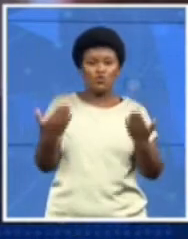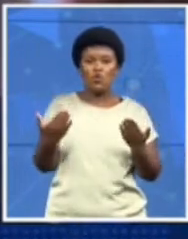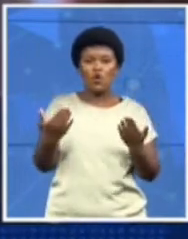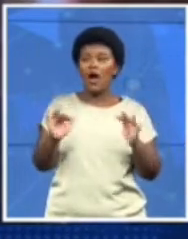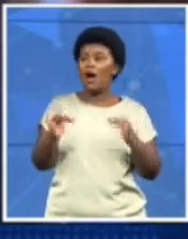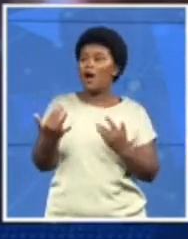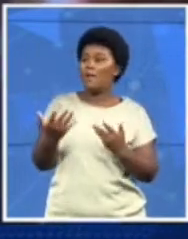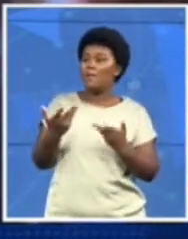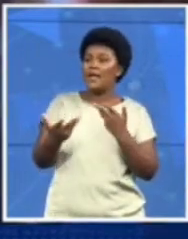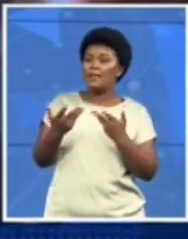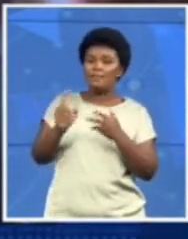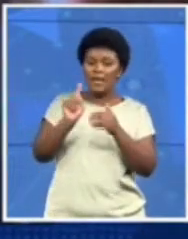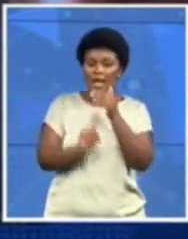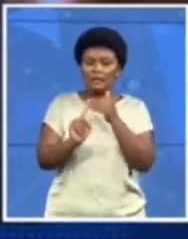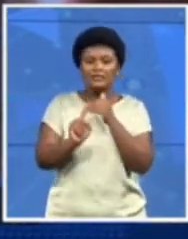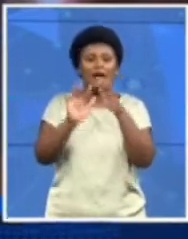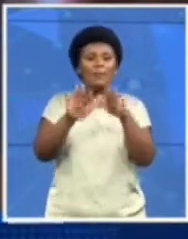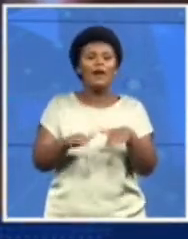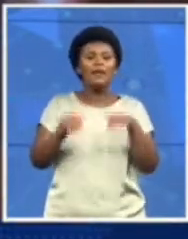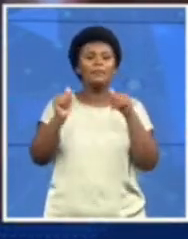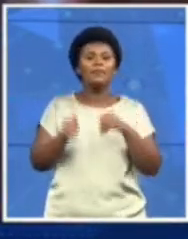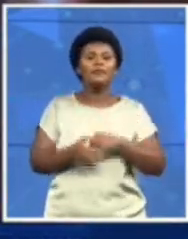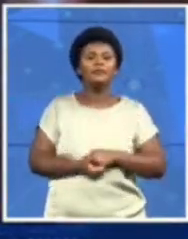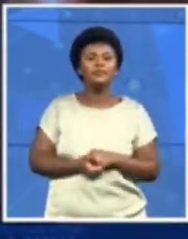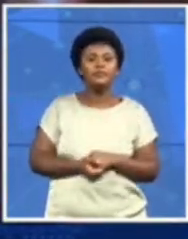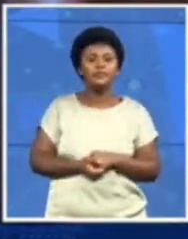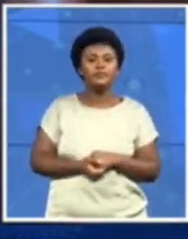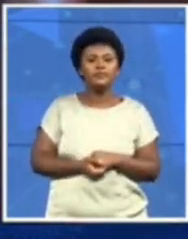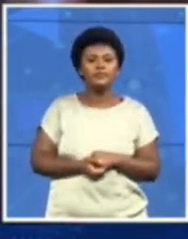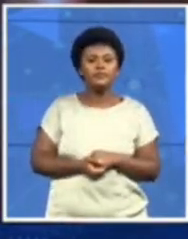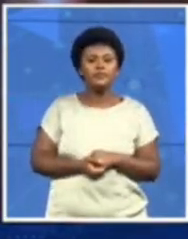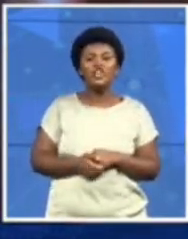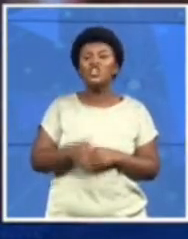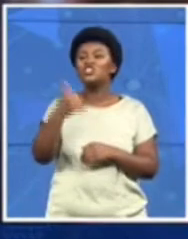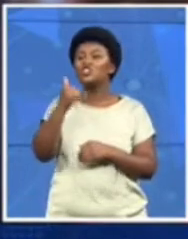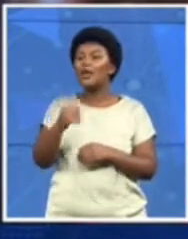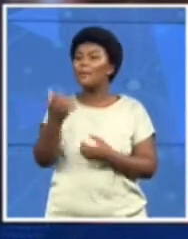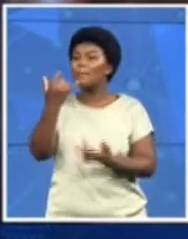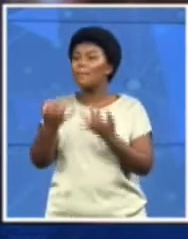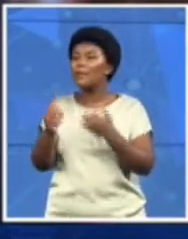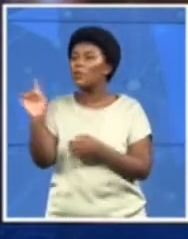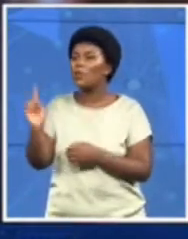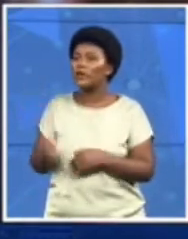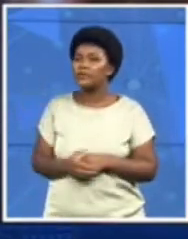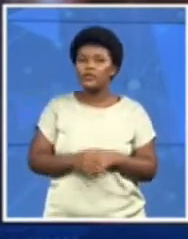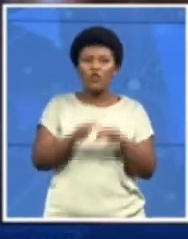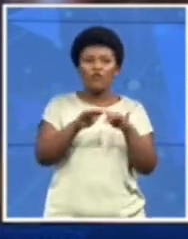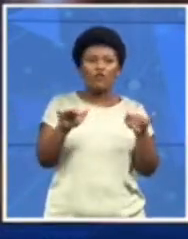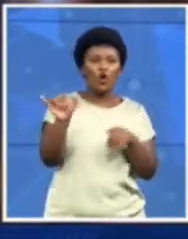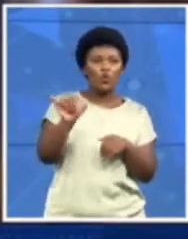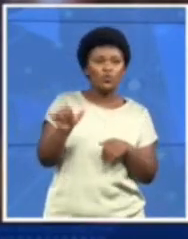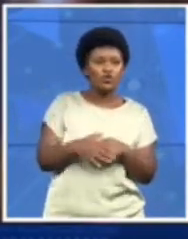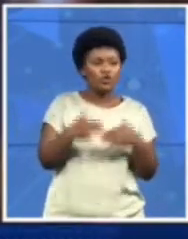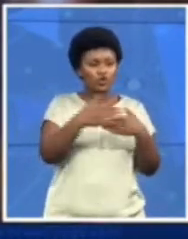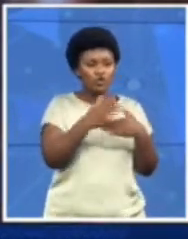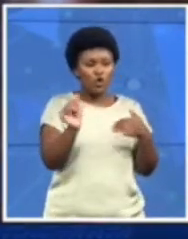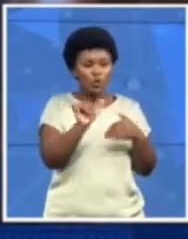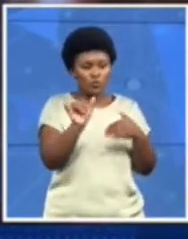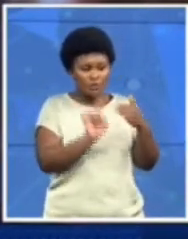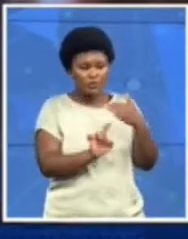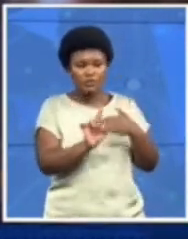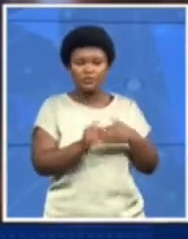and what are the key points, where to bend, which floor, which door. A failure too? Let me